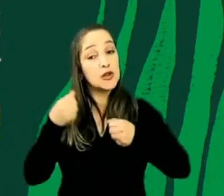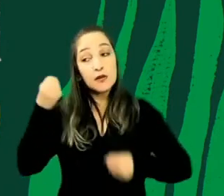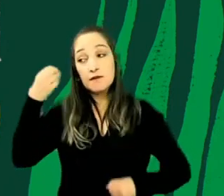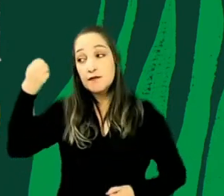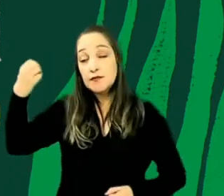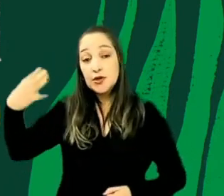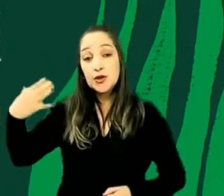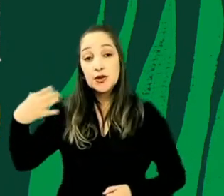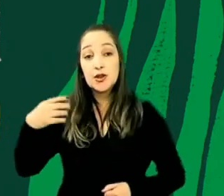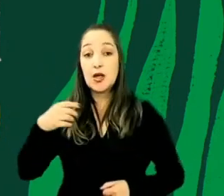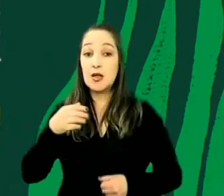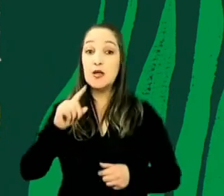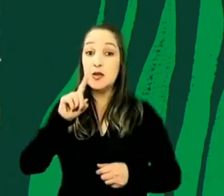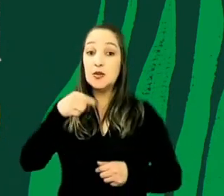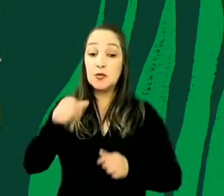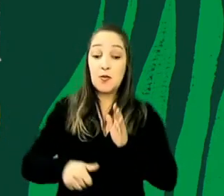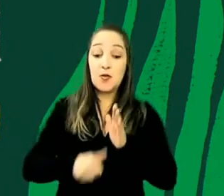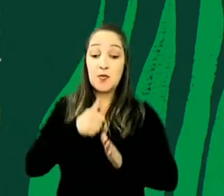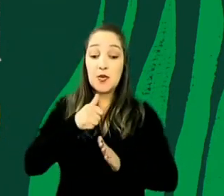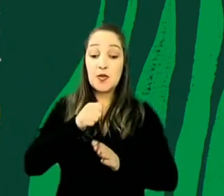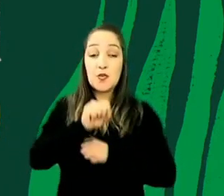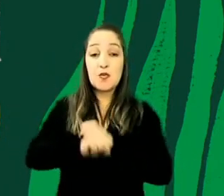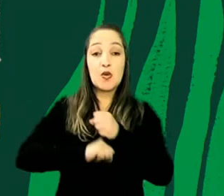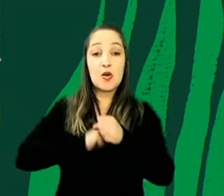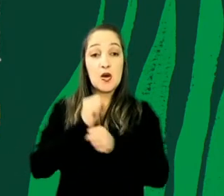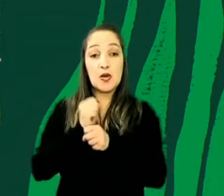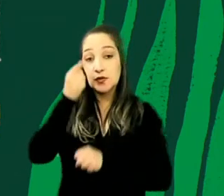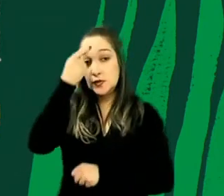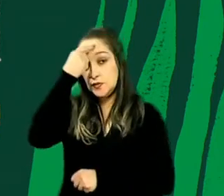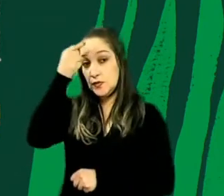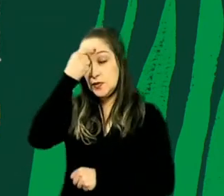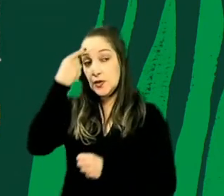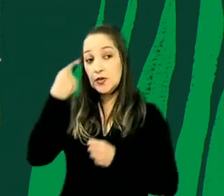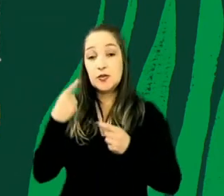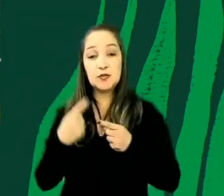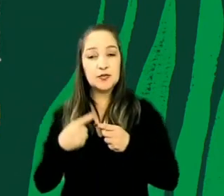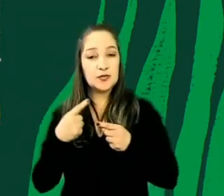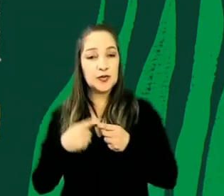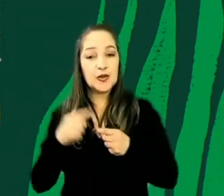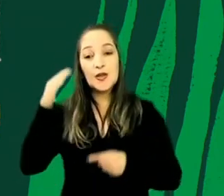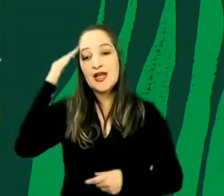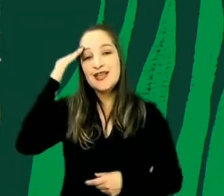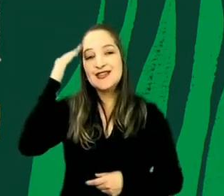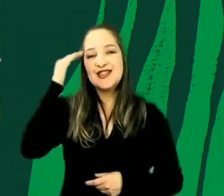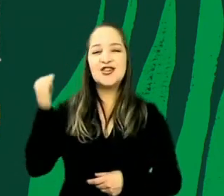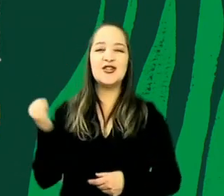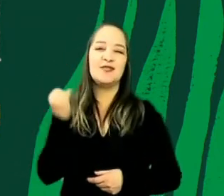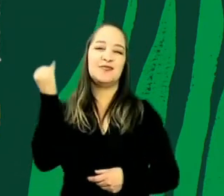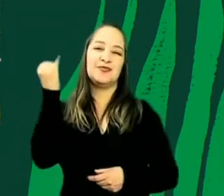because she understood the importance of Black young women having an international perspective.